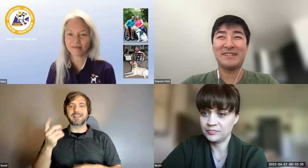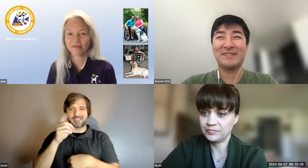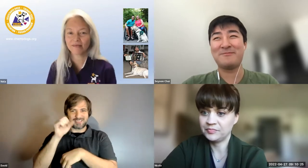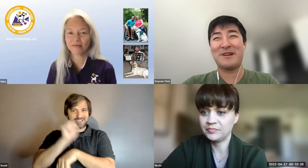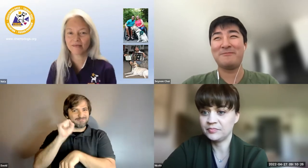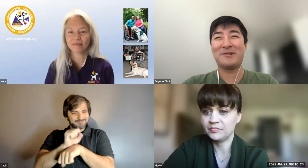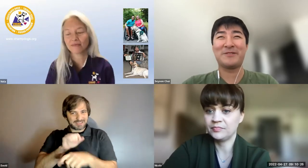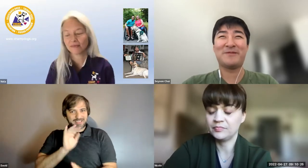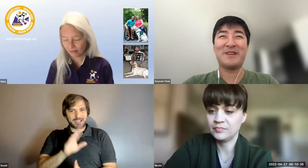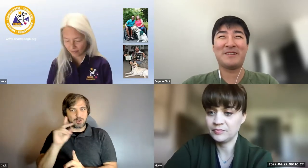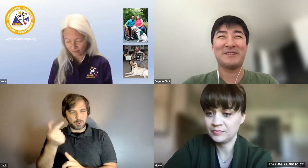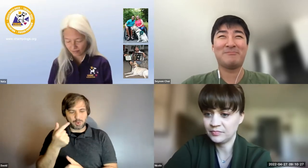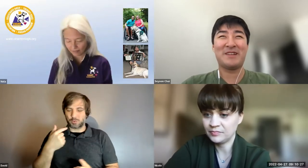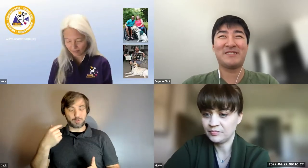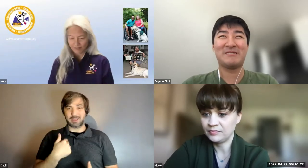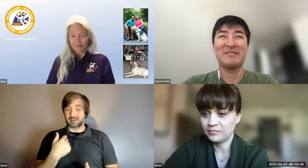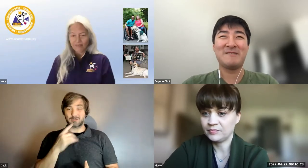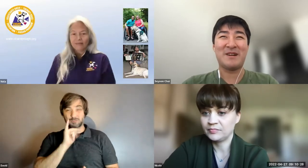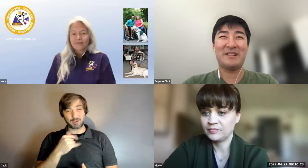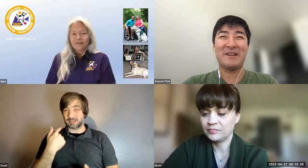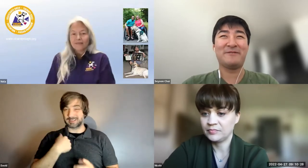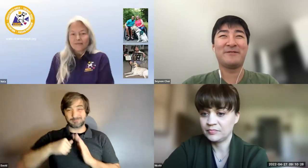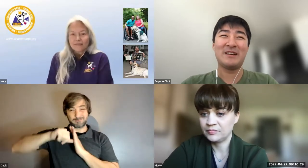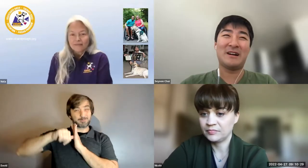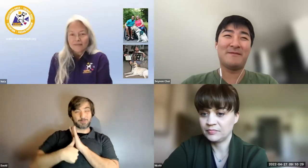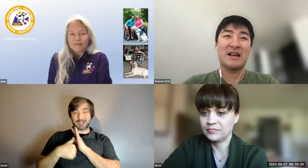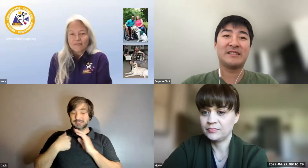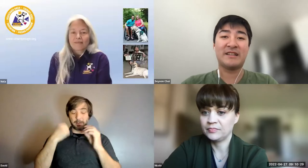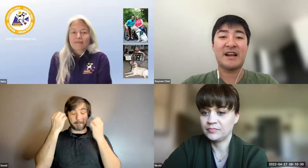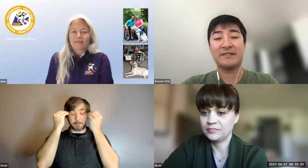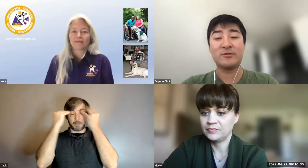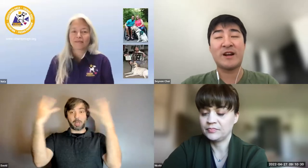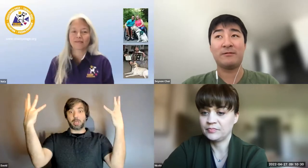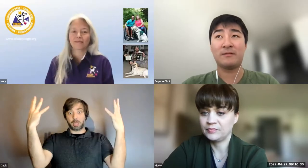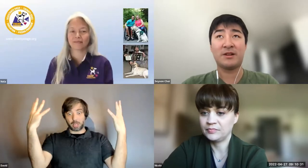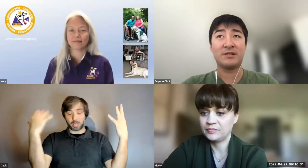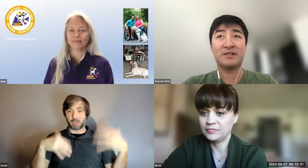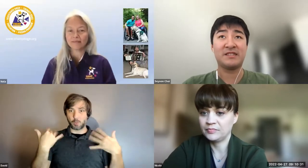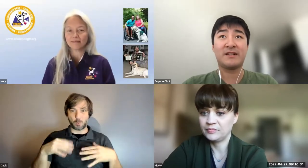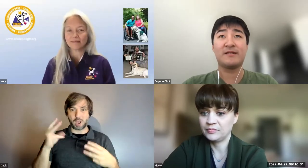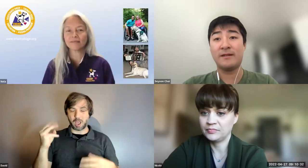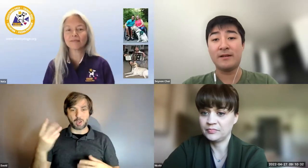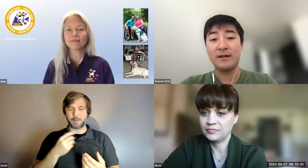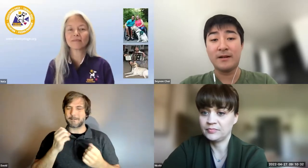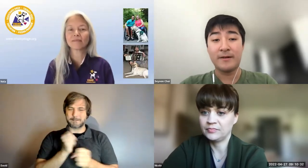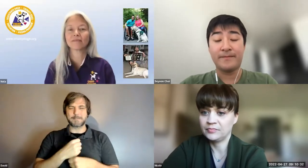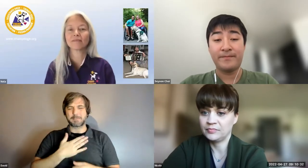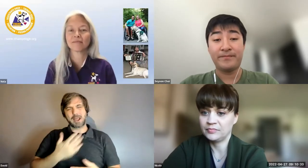is it's still mind-blowing to me and it just makes my life um as an active traveler much much easier